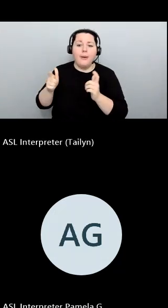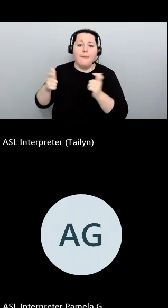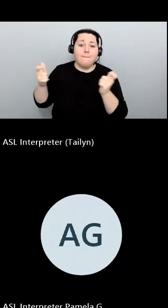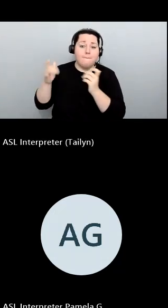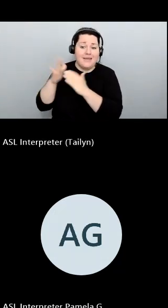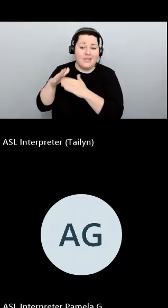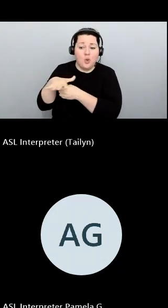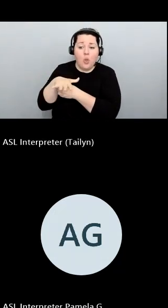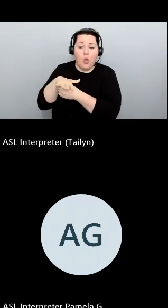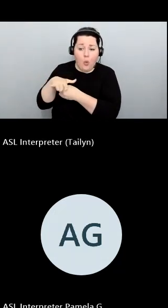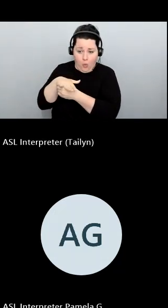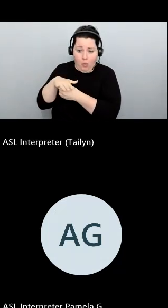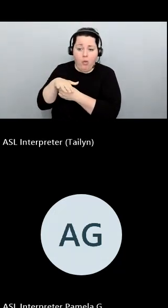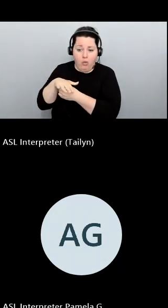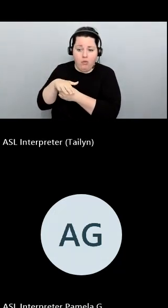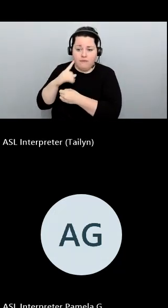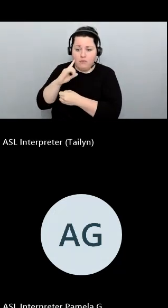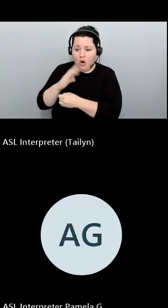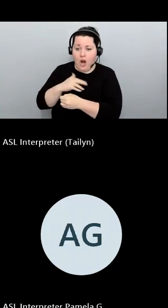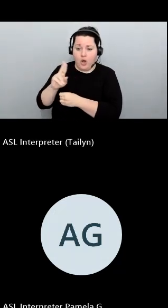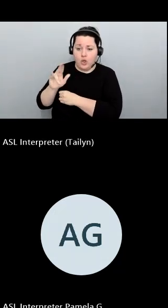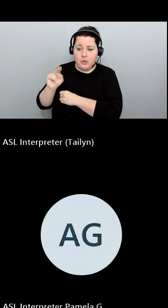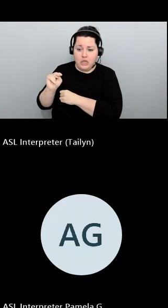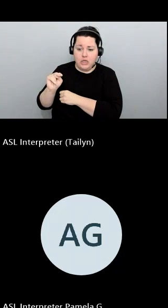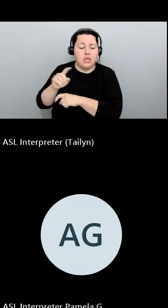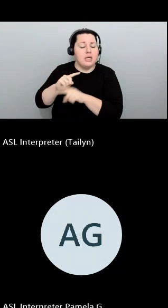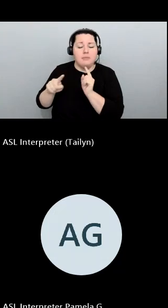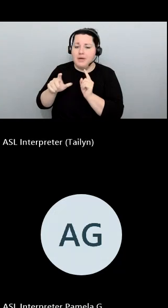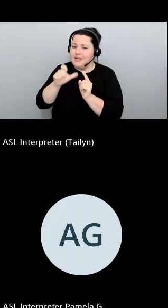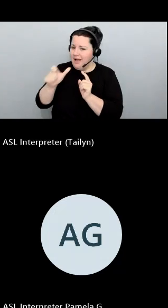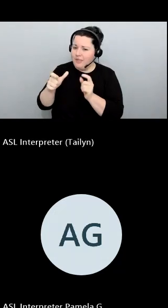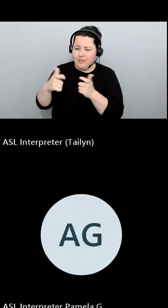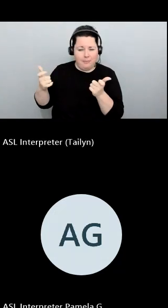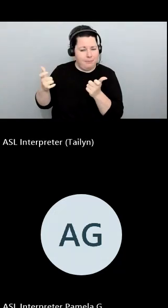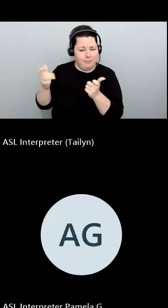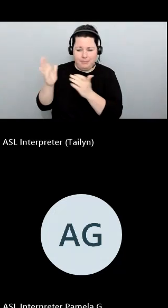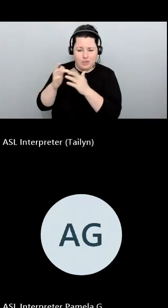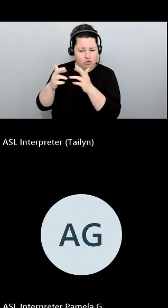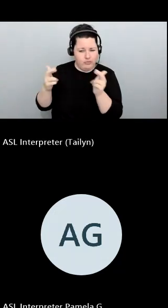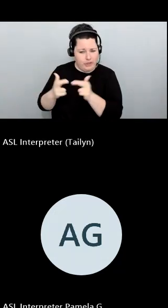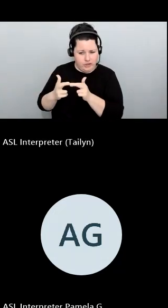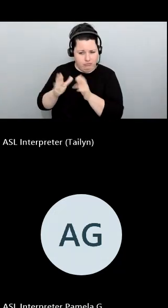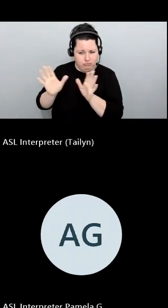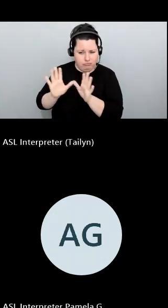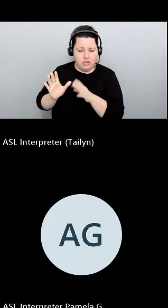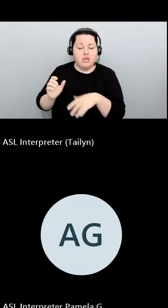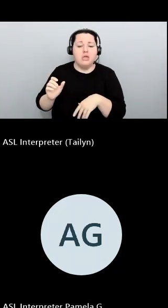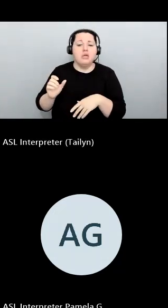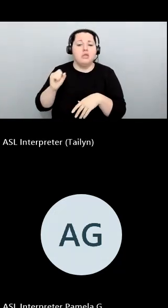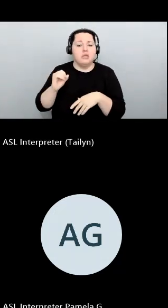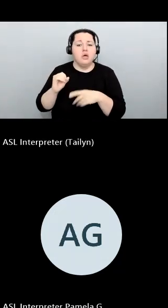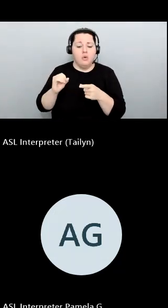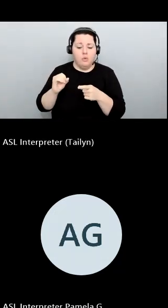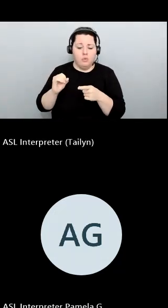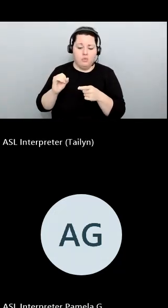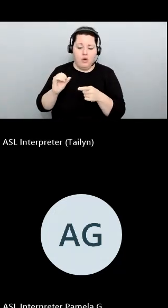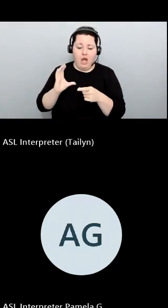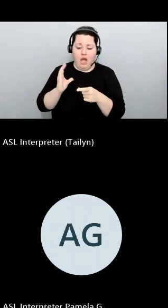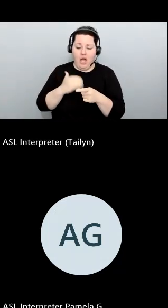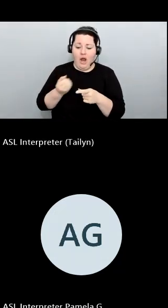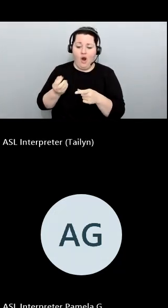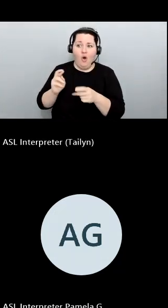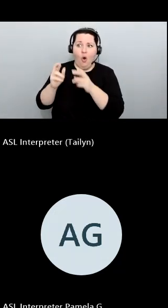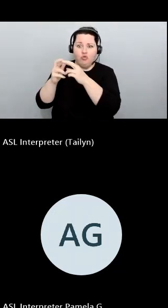local in our union, but not the largest region. we are our own region because we have so